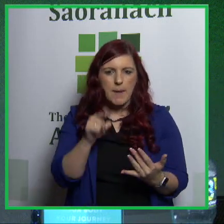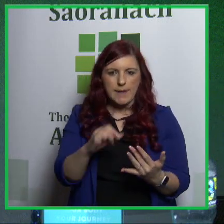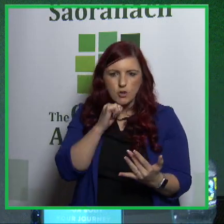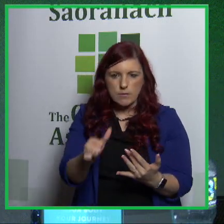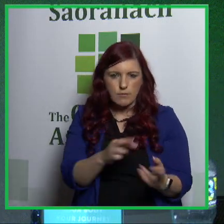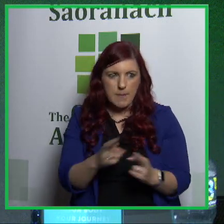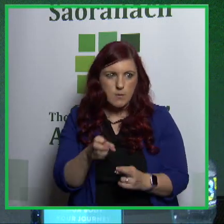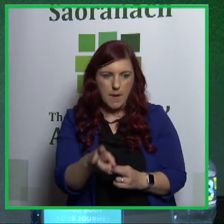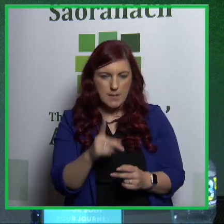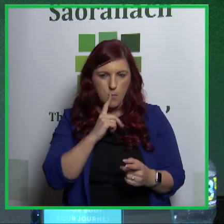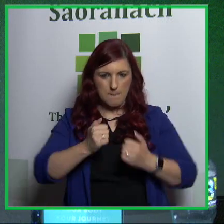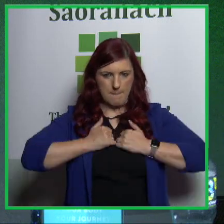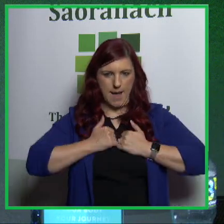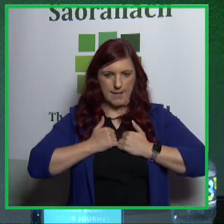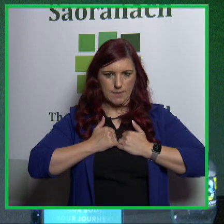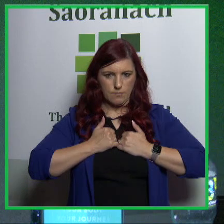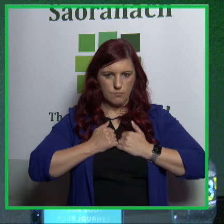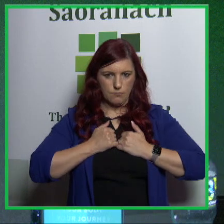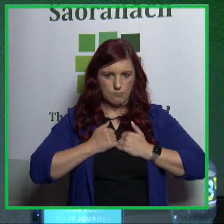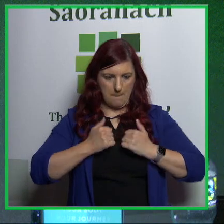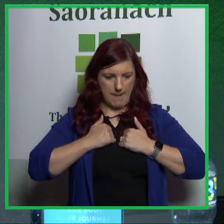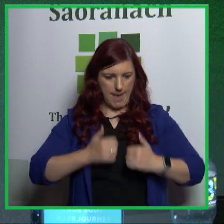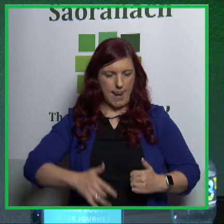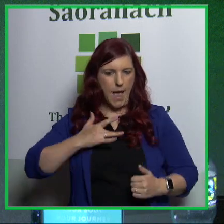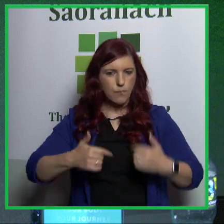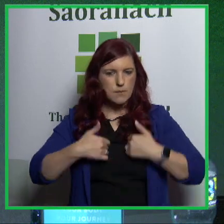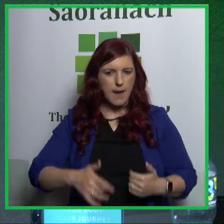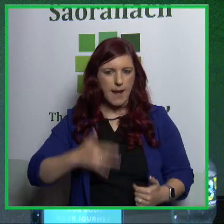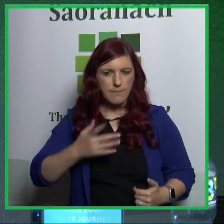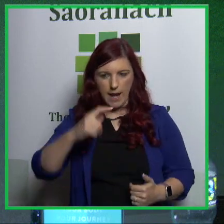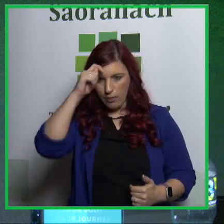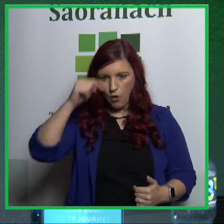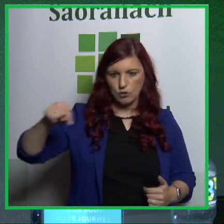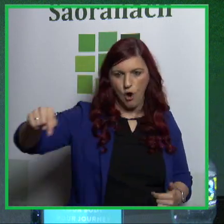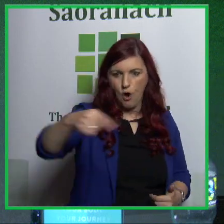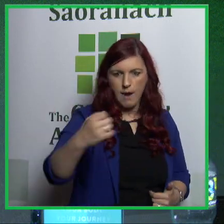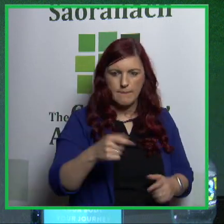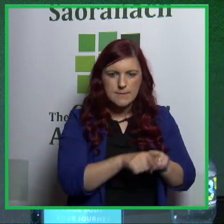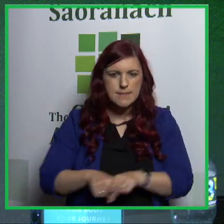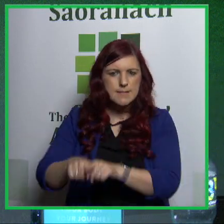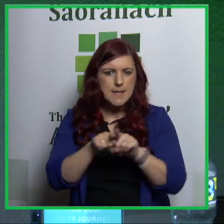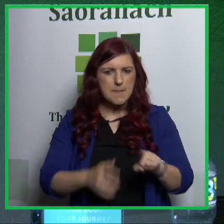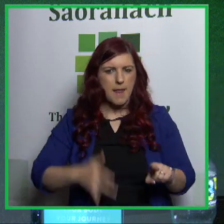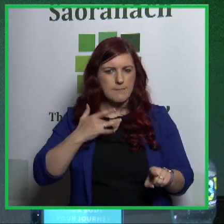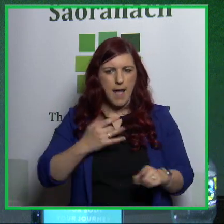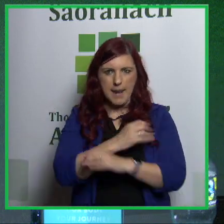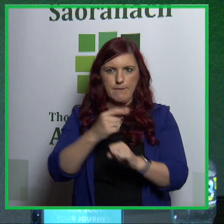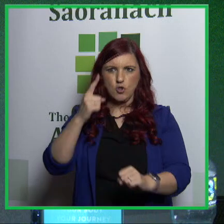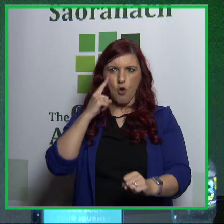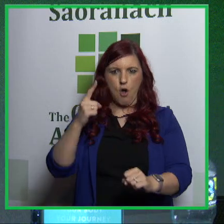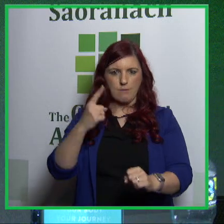way. My reality was my reality, and I thought everybody else's reality was the same as my reality. I've never seen the bigger